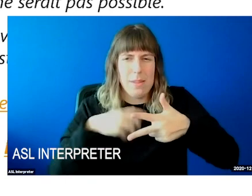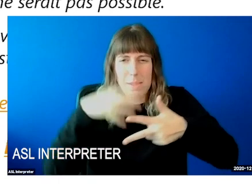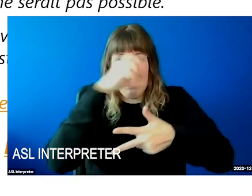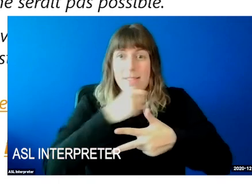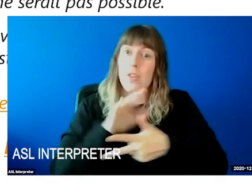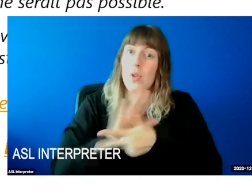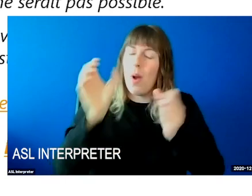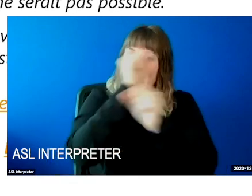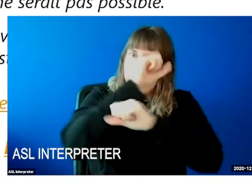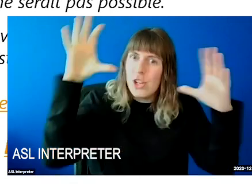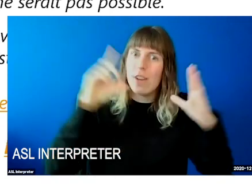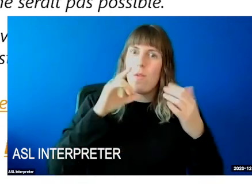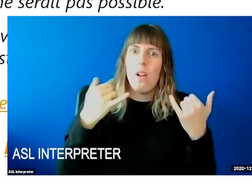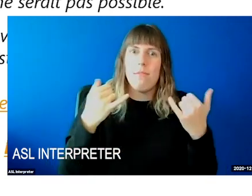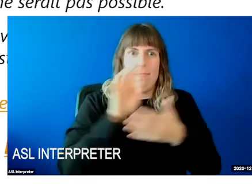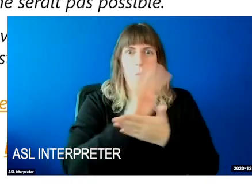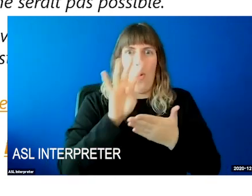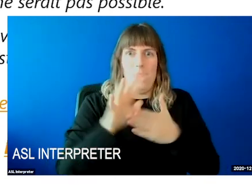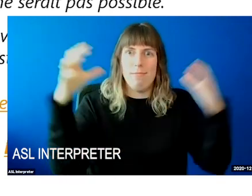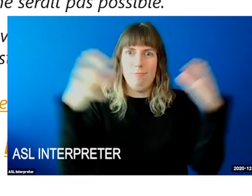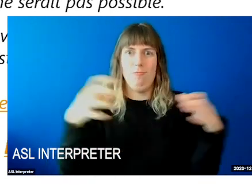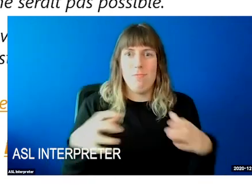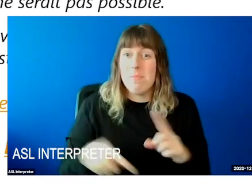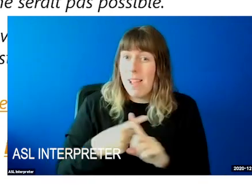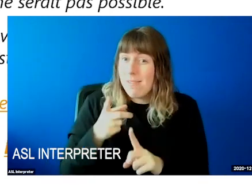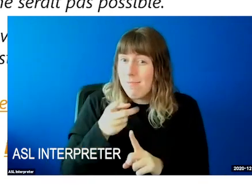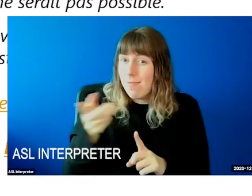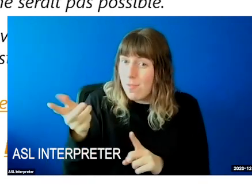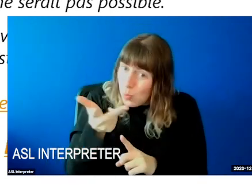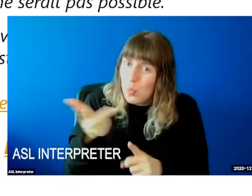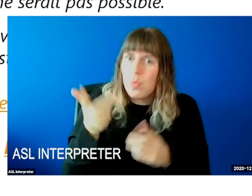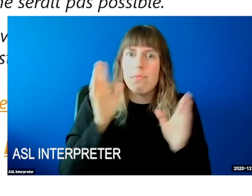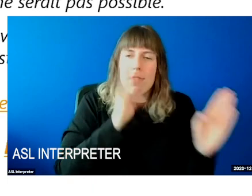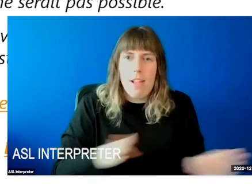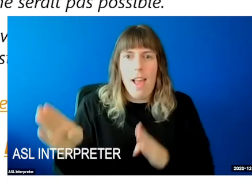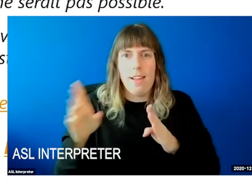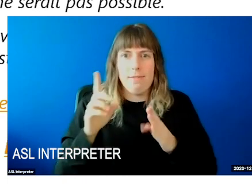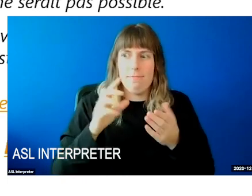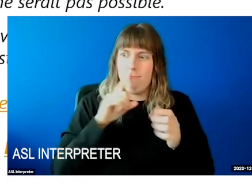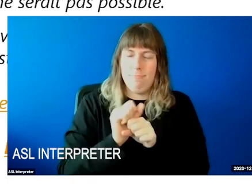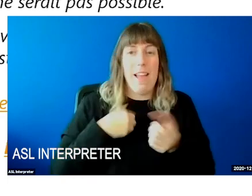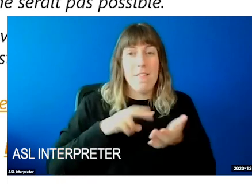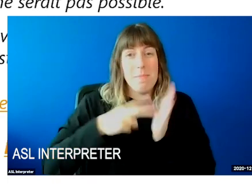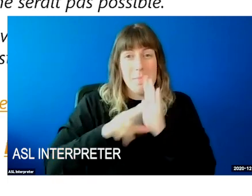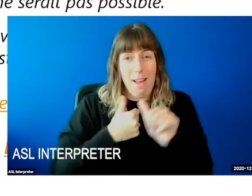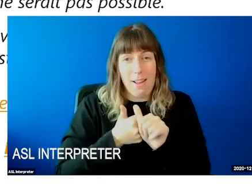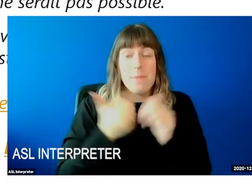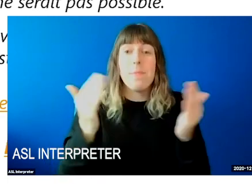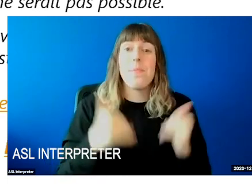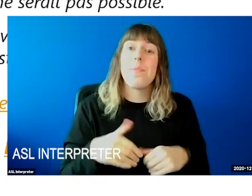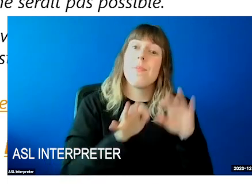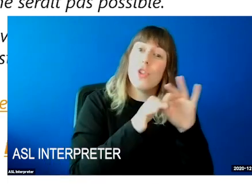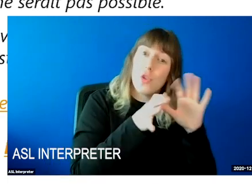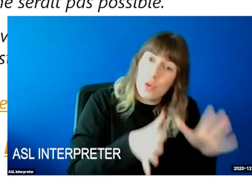and Jillian Davies for your vision for this series and for your support in planning and all of the ways that we can make these webinars as meaningful